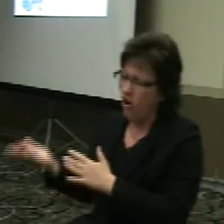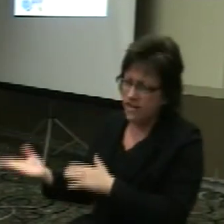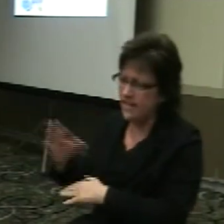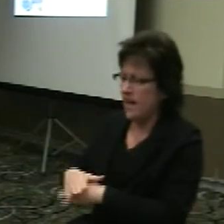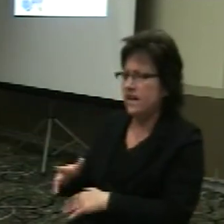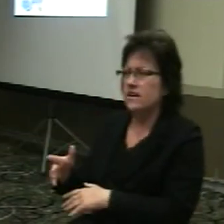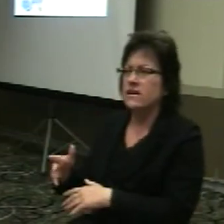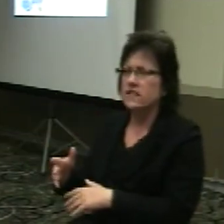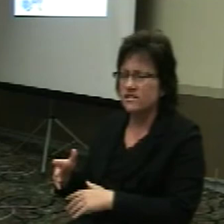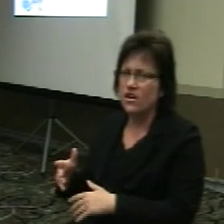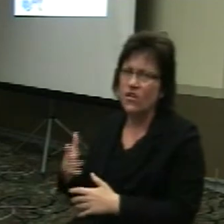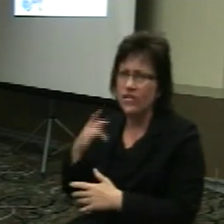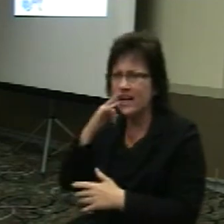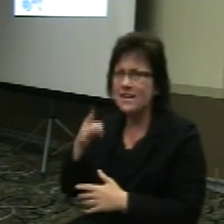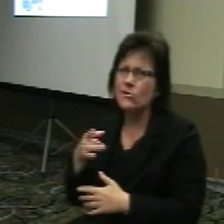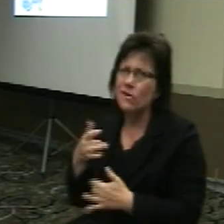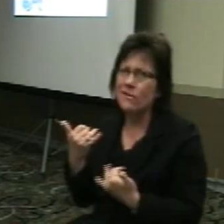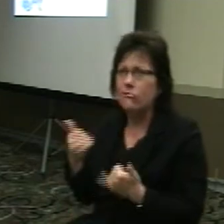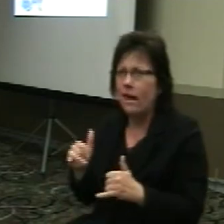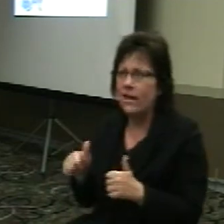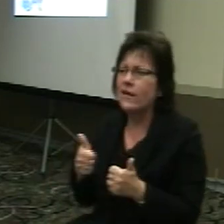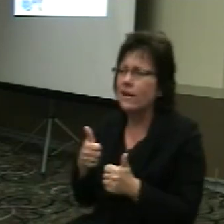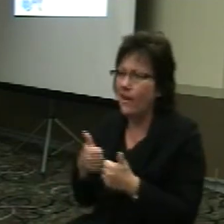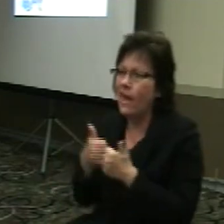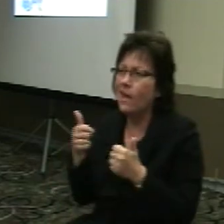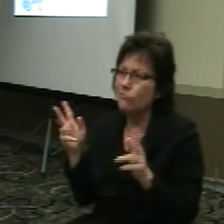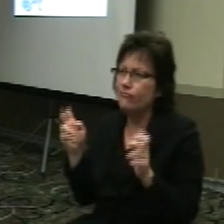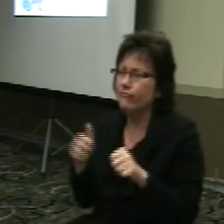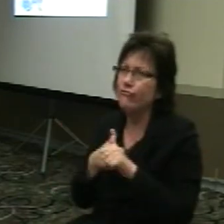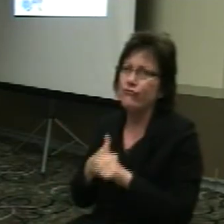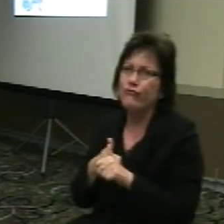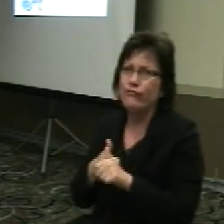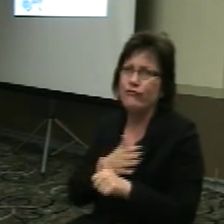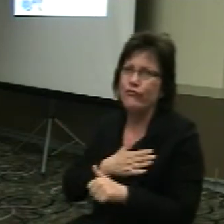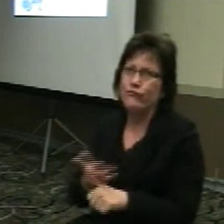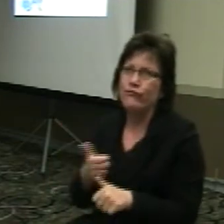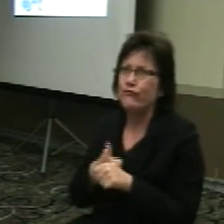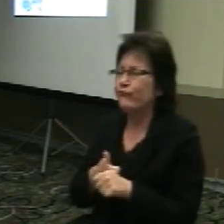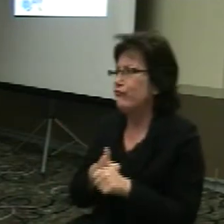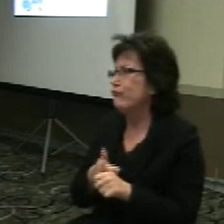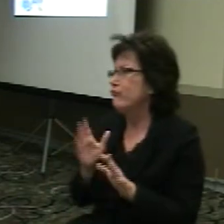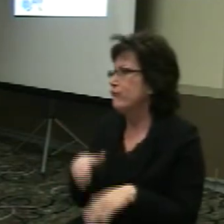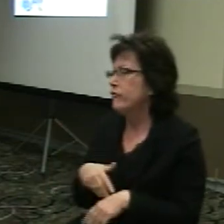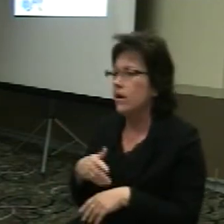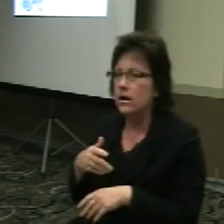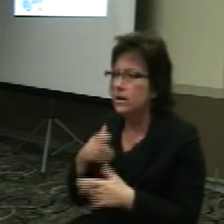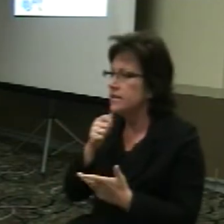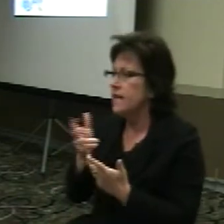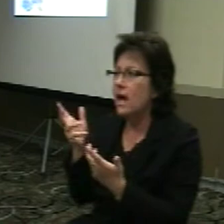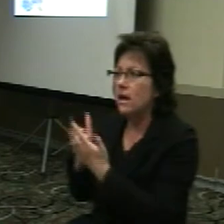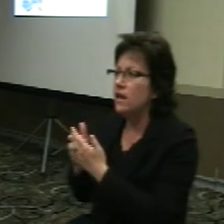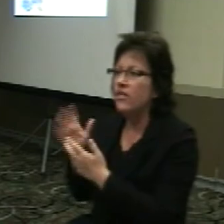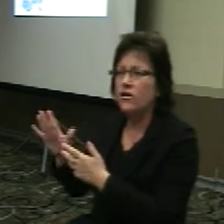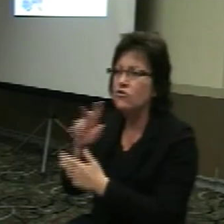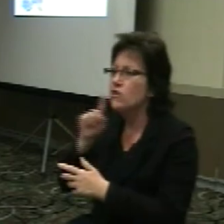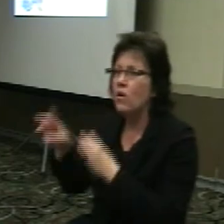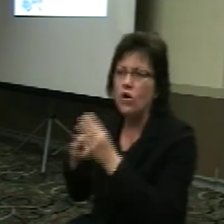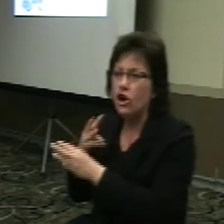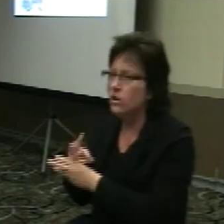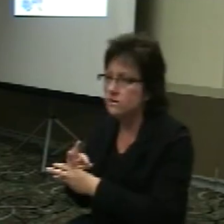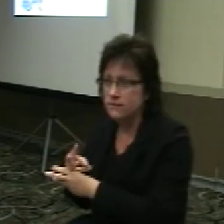a lot of that kind of stuff where the kids will play the game and that has no generalizability out in the real world because the context is so different.